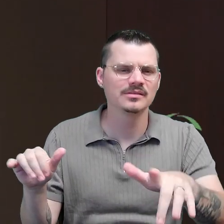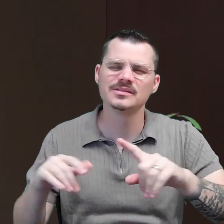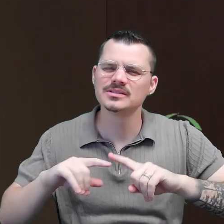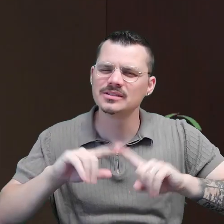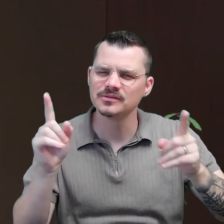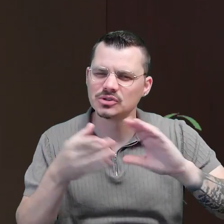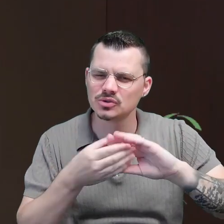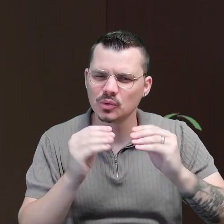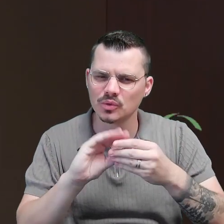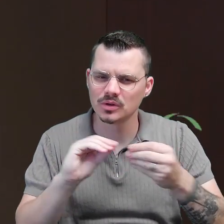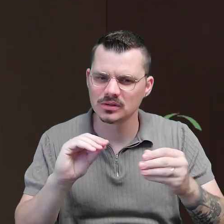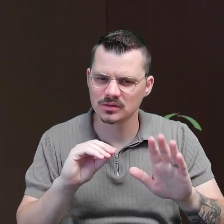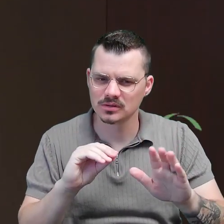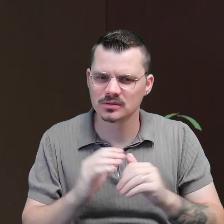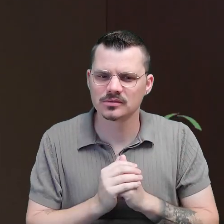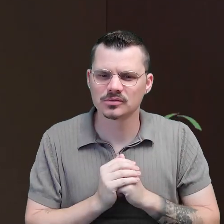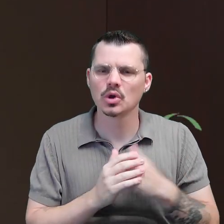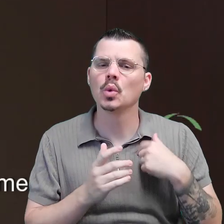story, isn't it?